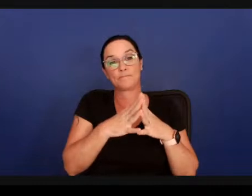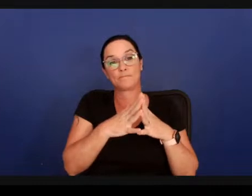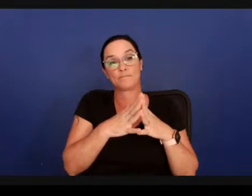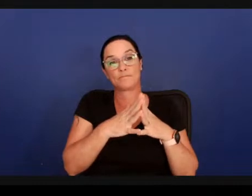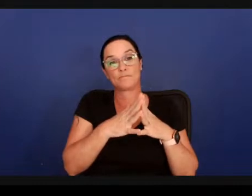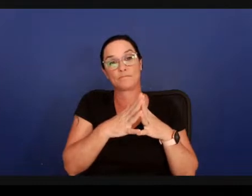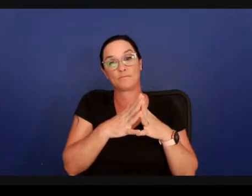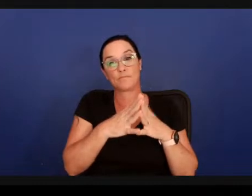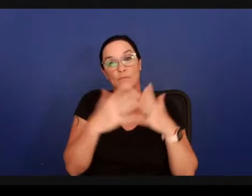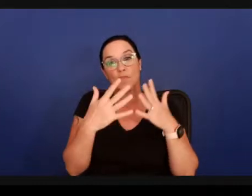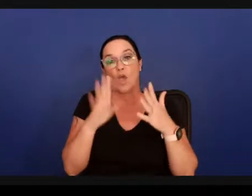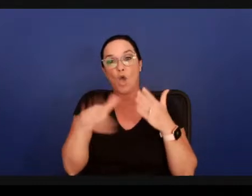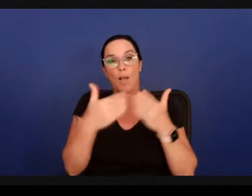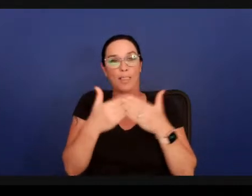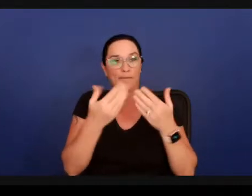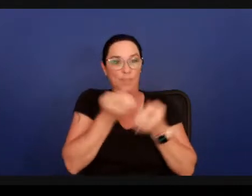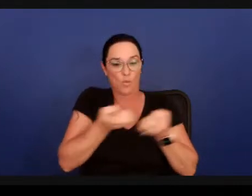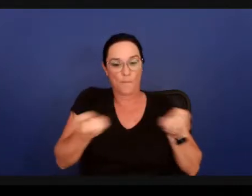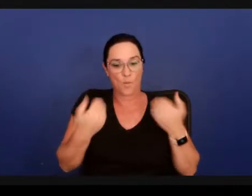instrumentation, right? So